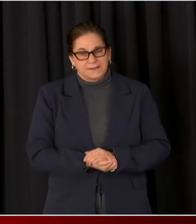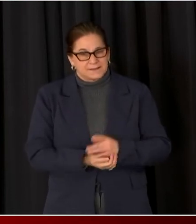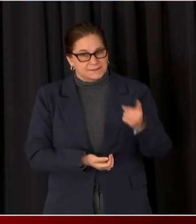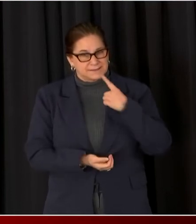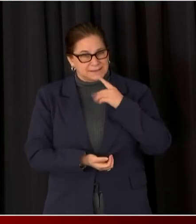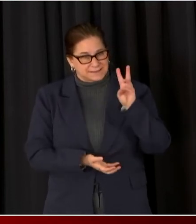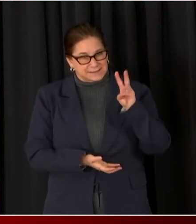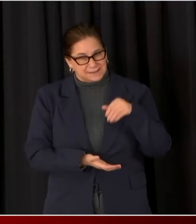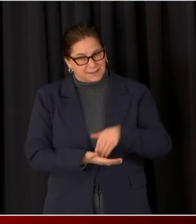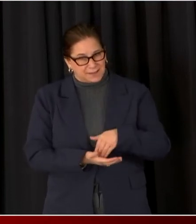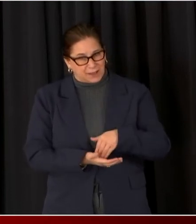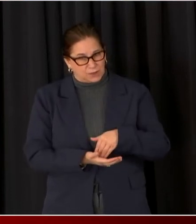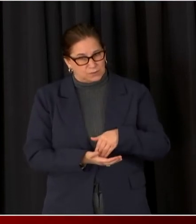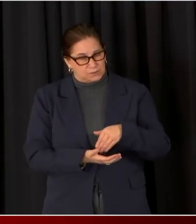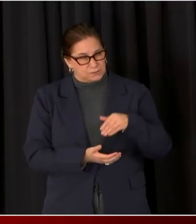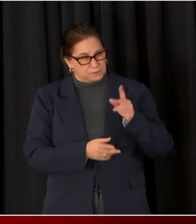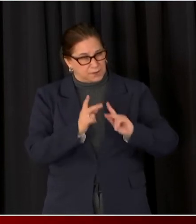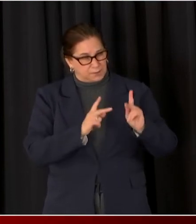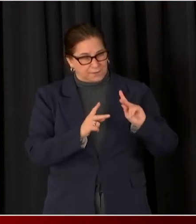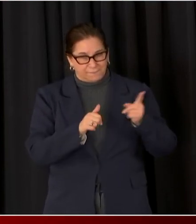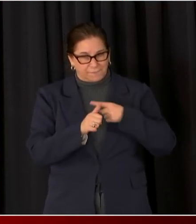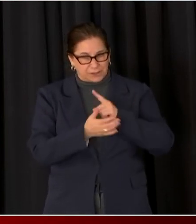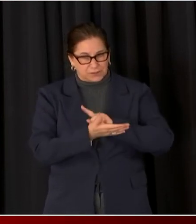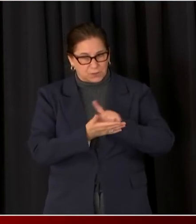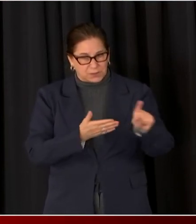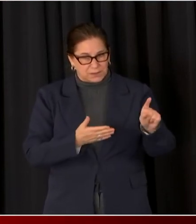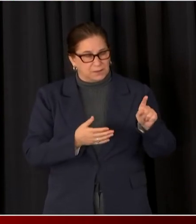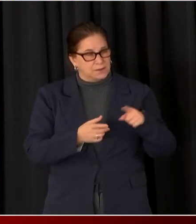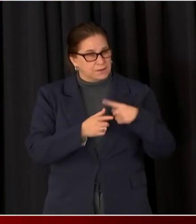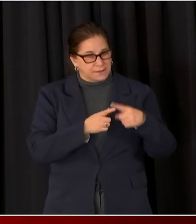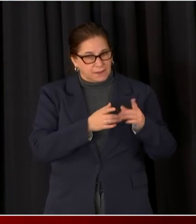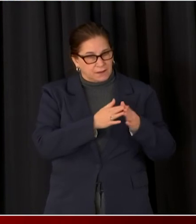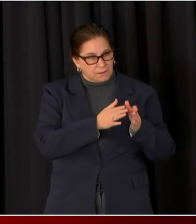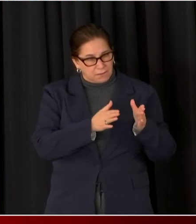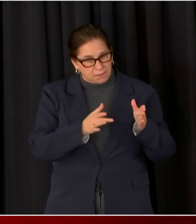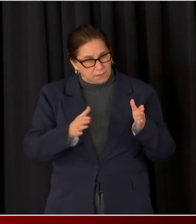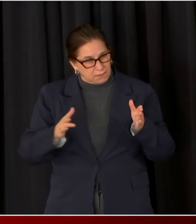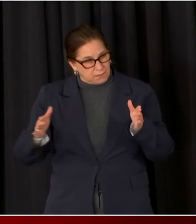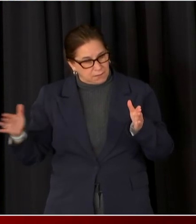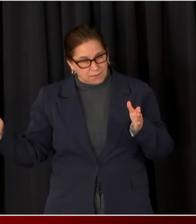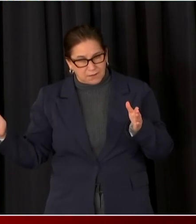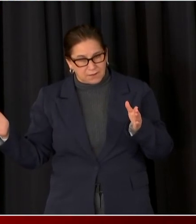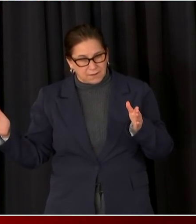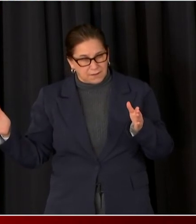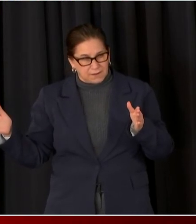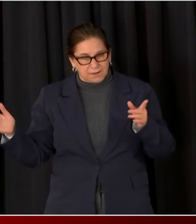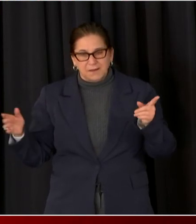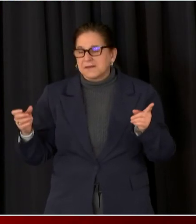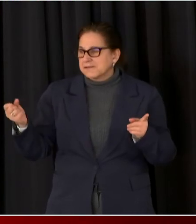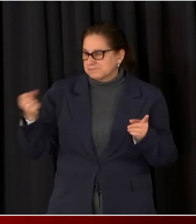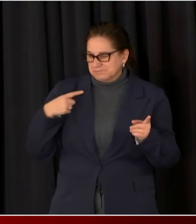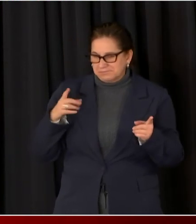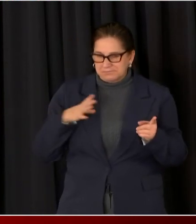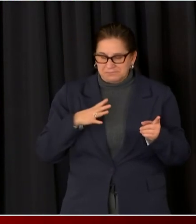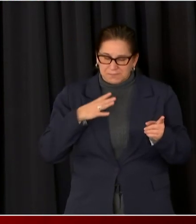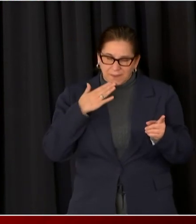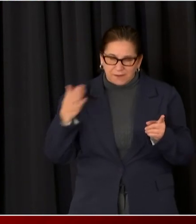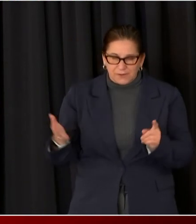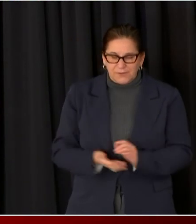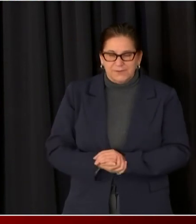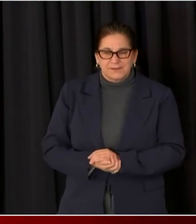how does that work? As the process has been described, thanks for the question, Sam. As the process has been described to us,